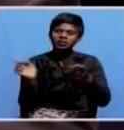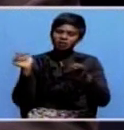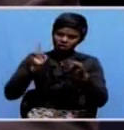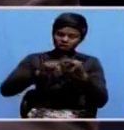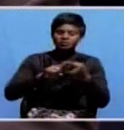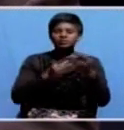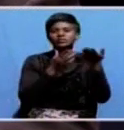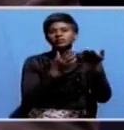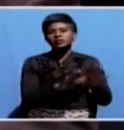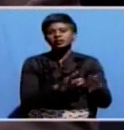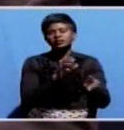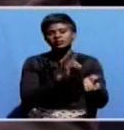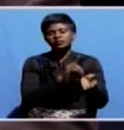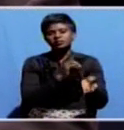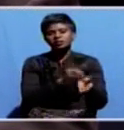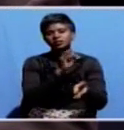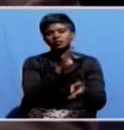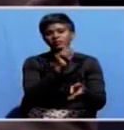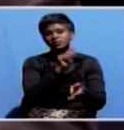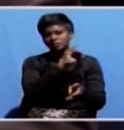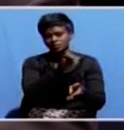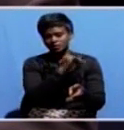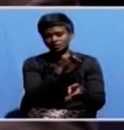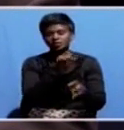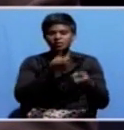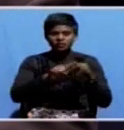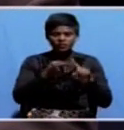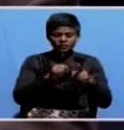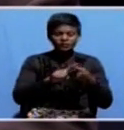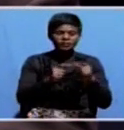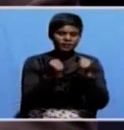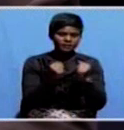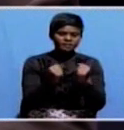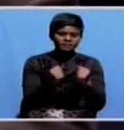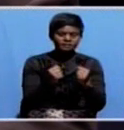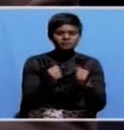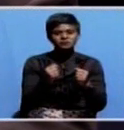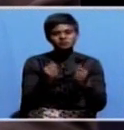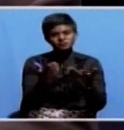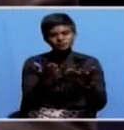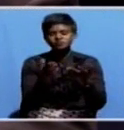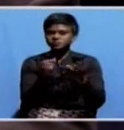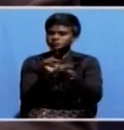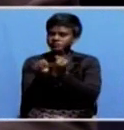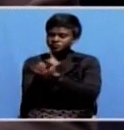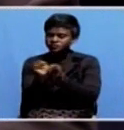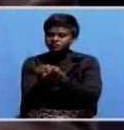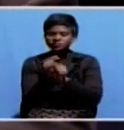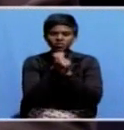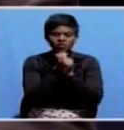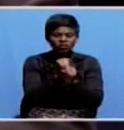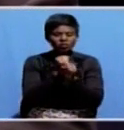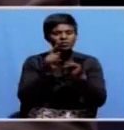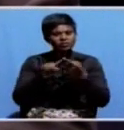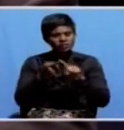on. We would interact with him as friends, old friends, but